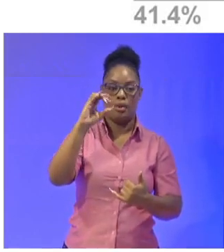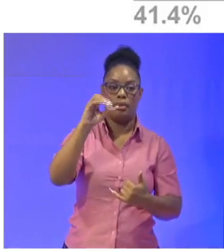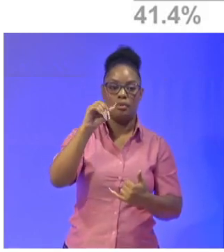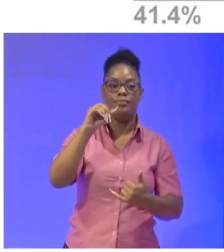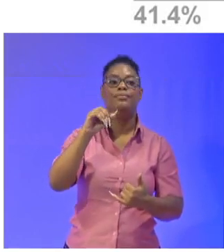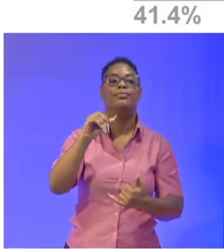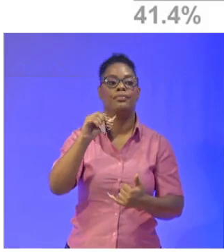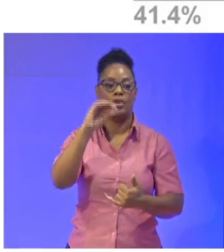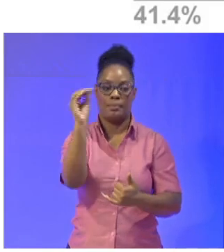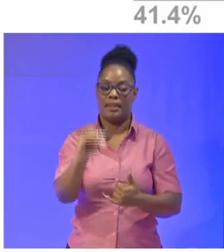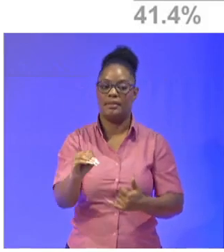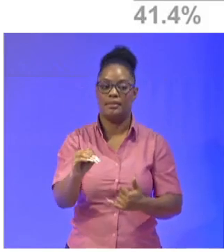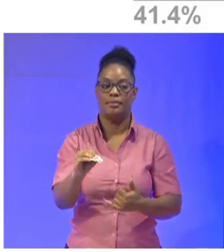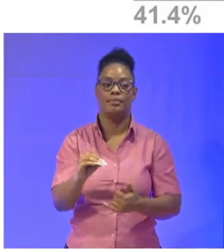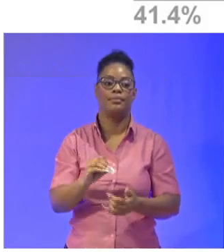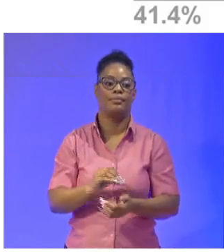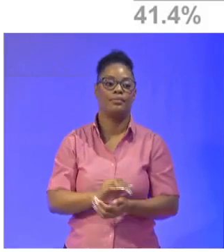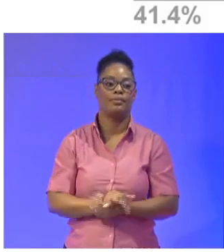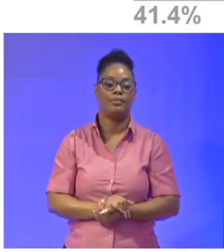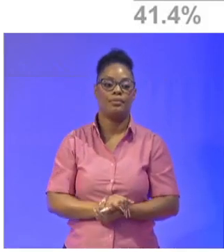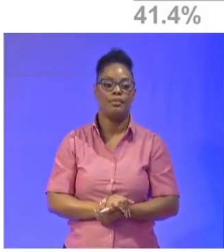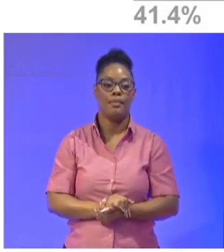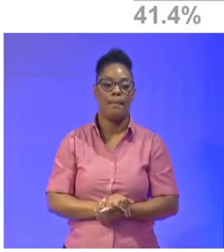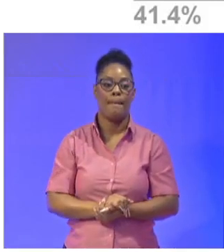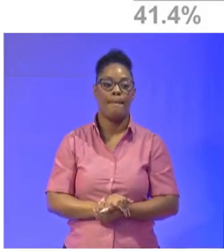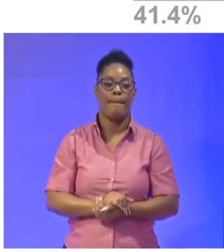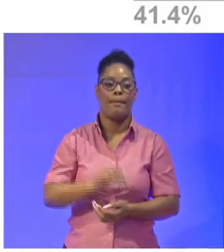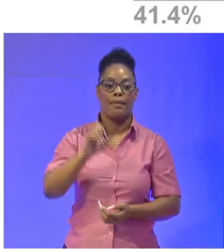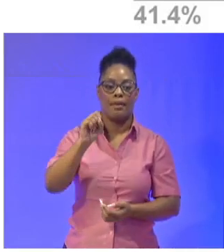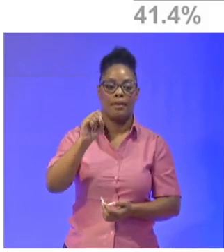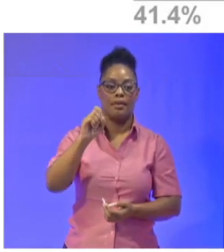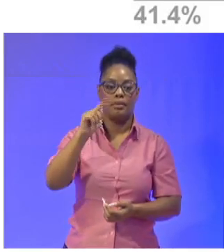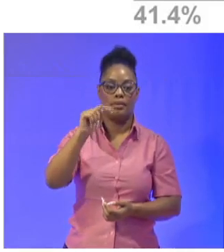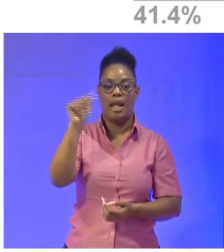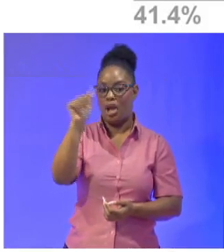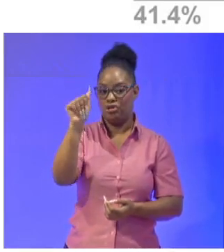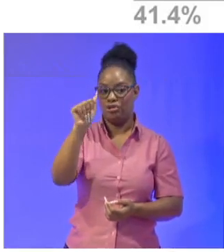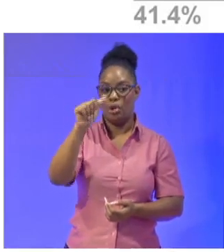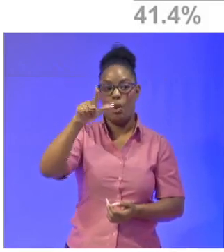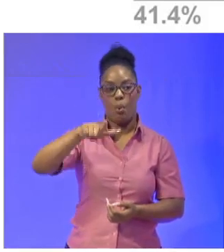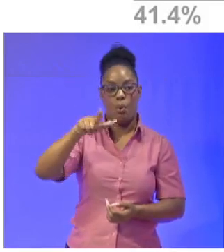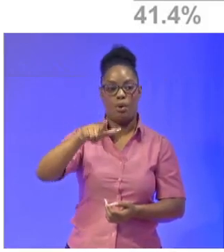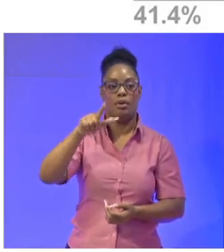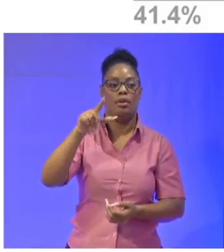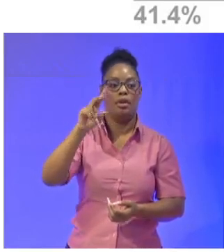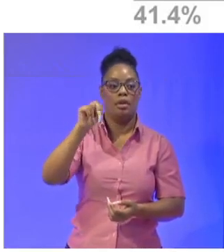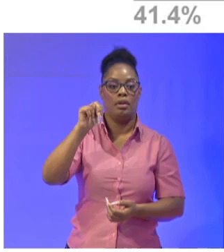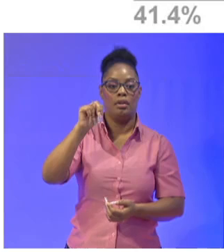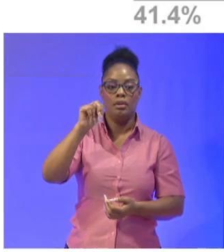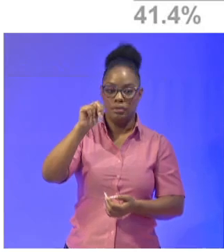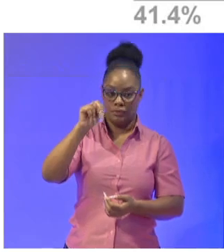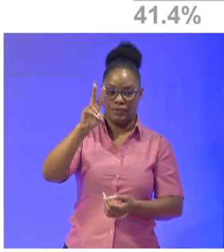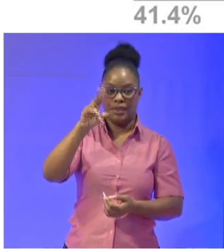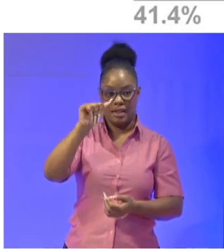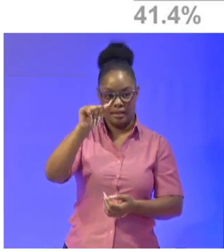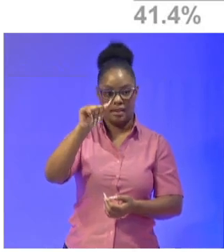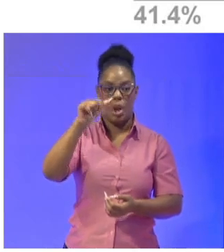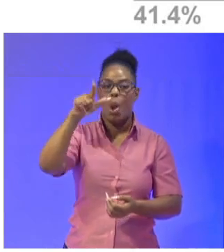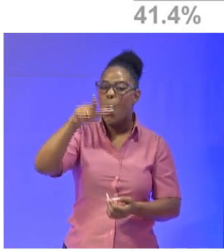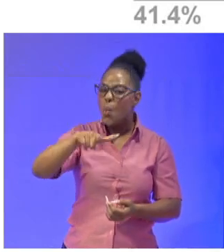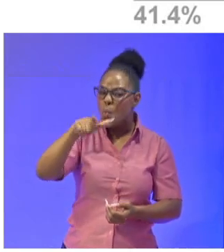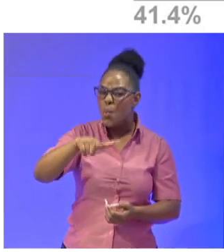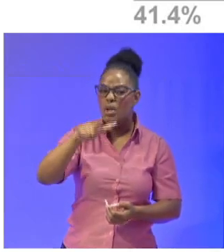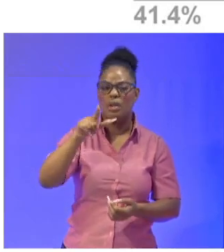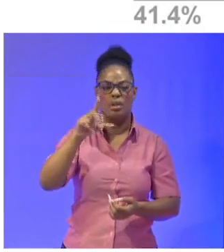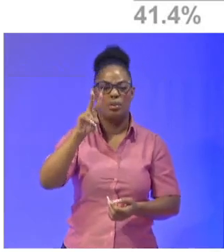lowest county that we have here, St. Andrews, St. David, 1.7%, Neriva, Mayaro, lower number of cases as well, 2.5%. In